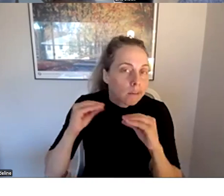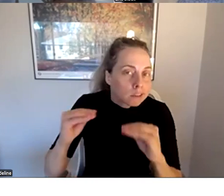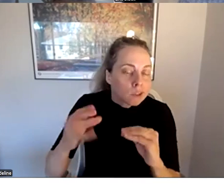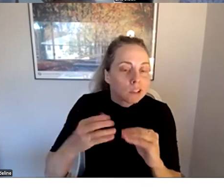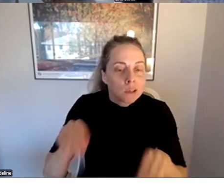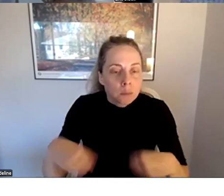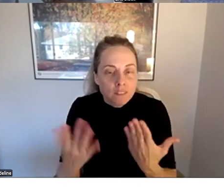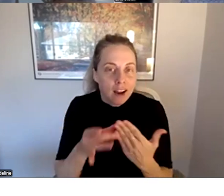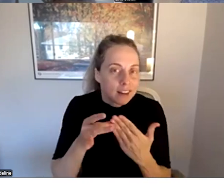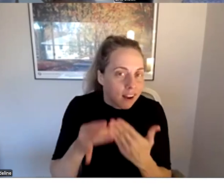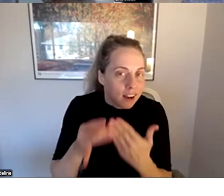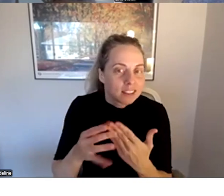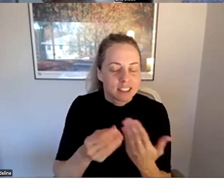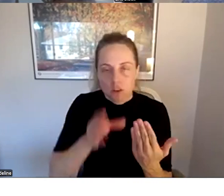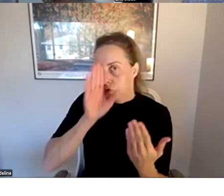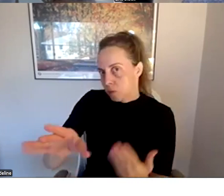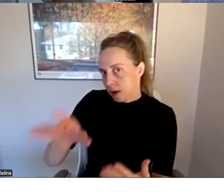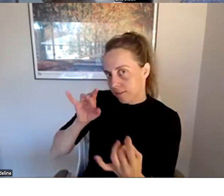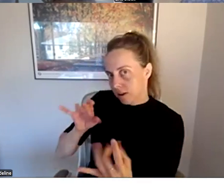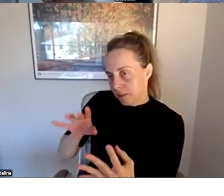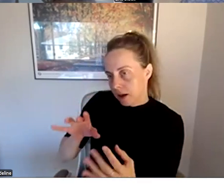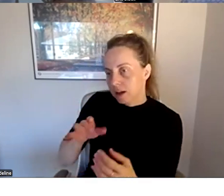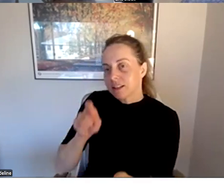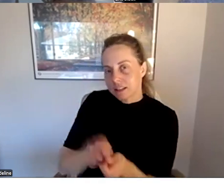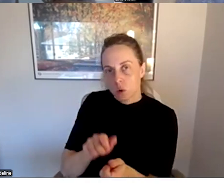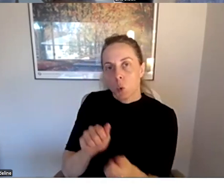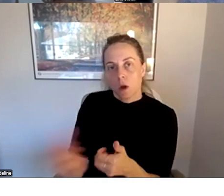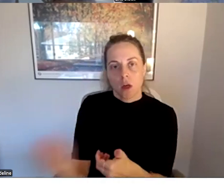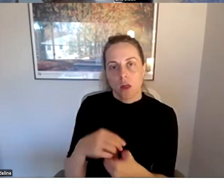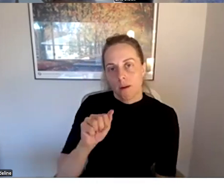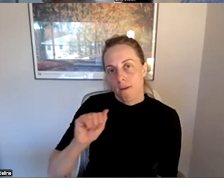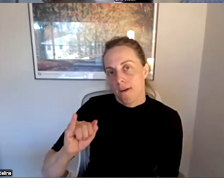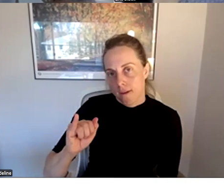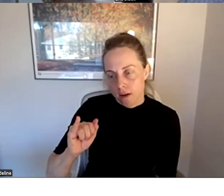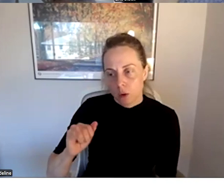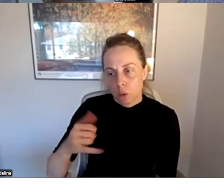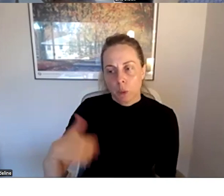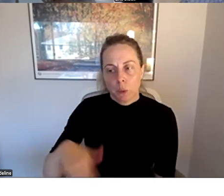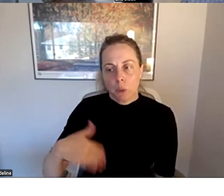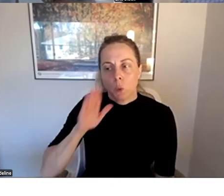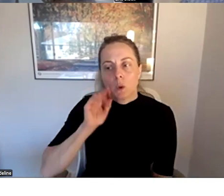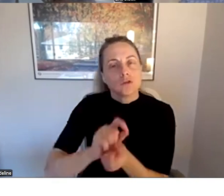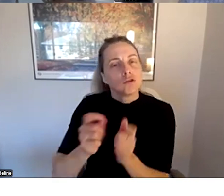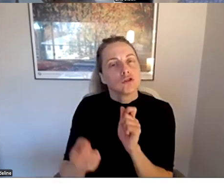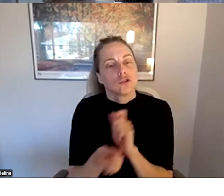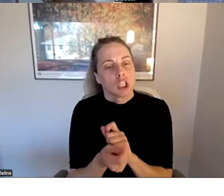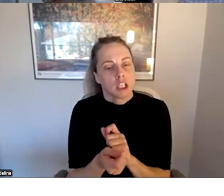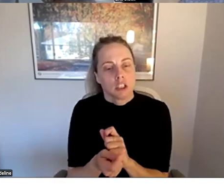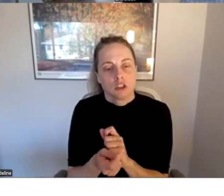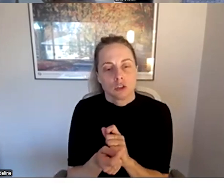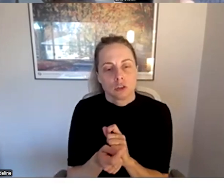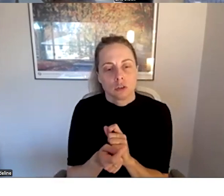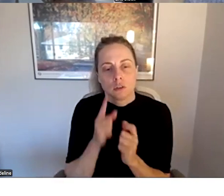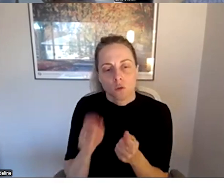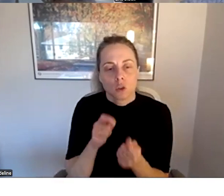really direct feedback, and especially with the integration of AI, is going to change kind of the game for especially one